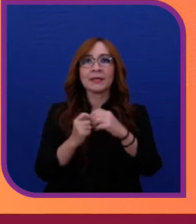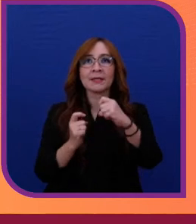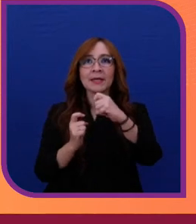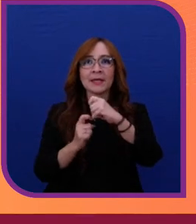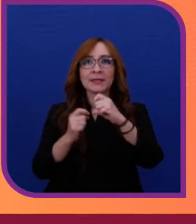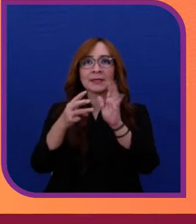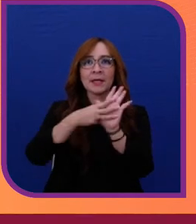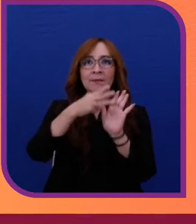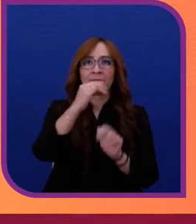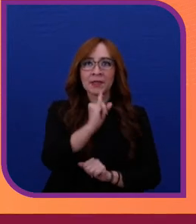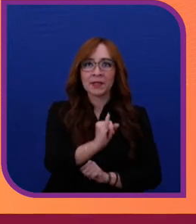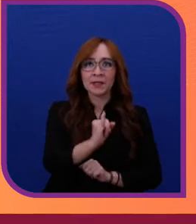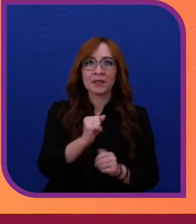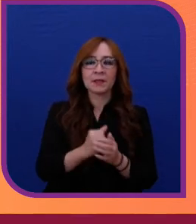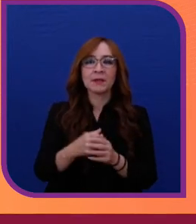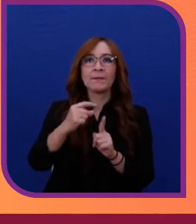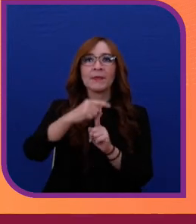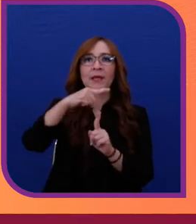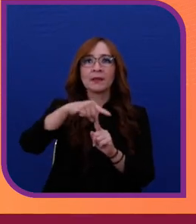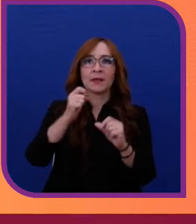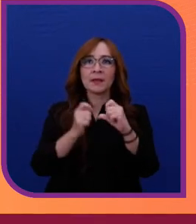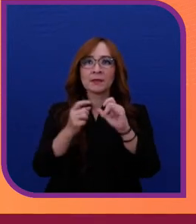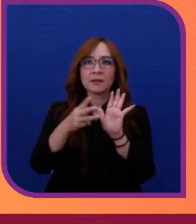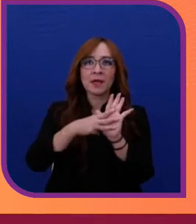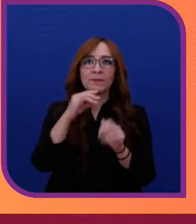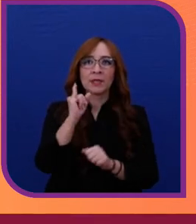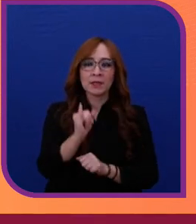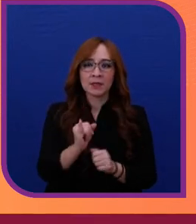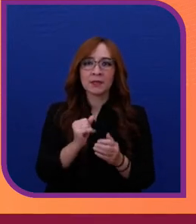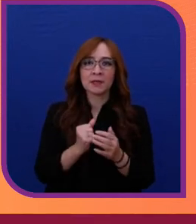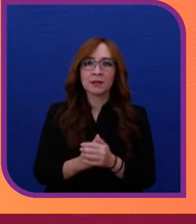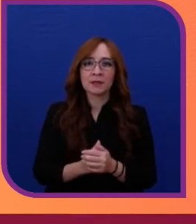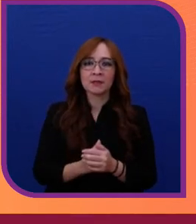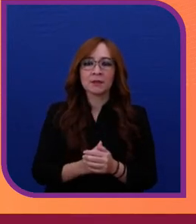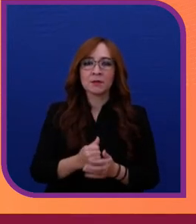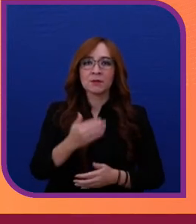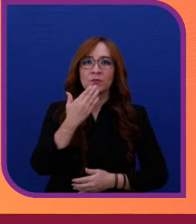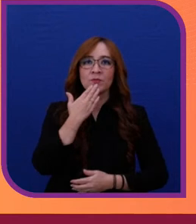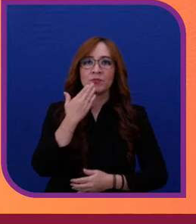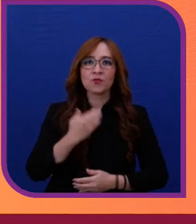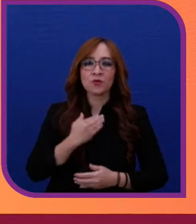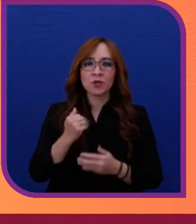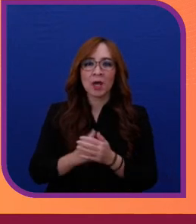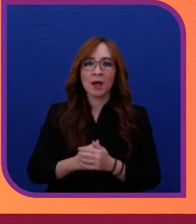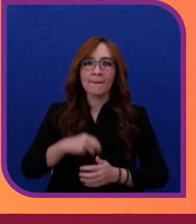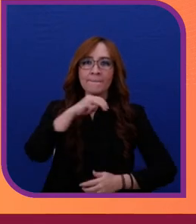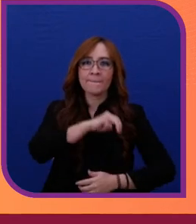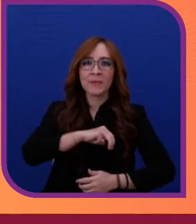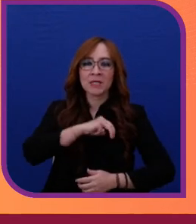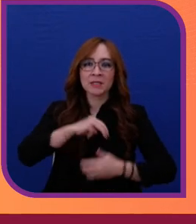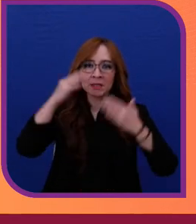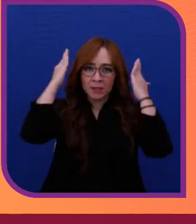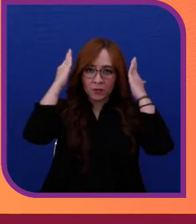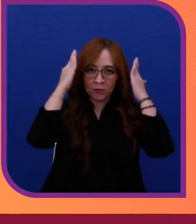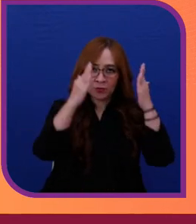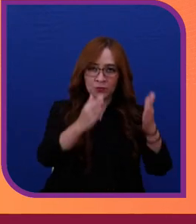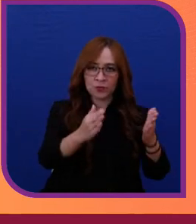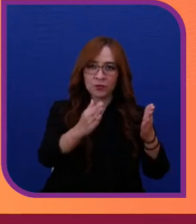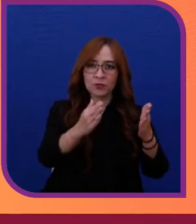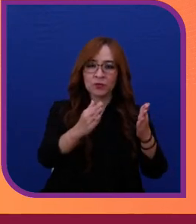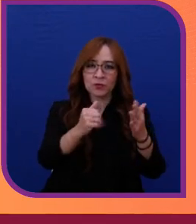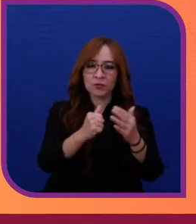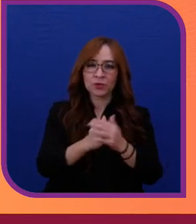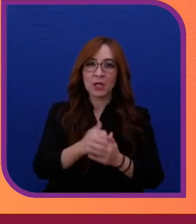pt.sma is a special mission vehicle of Ministry of Finance games is